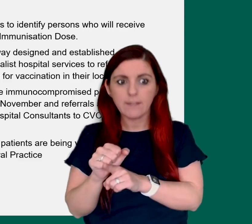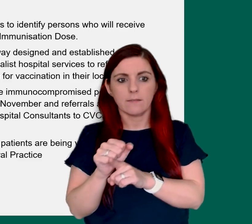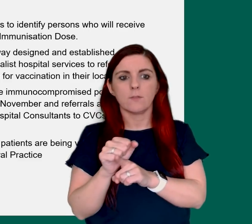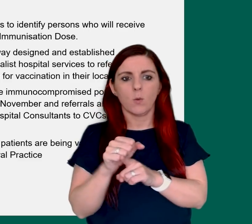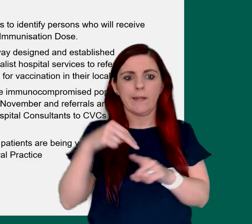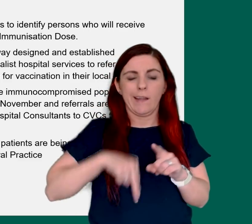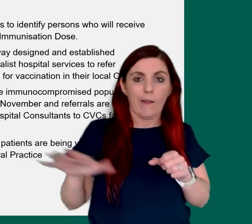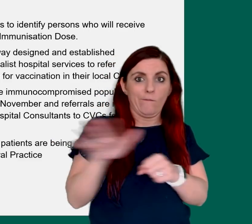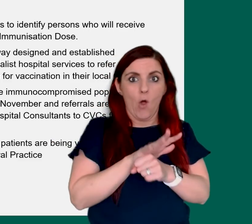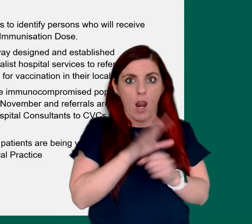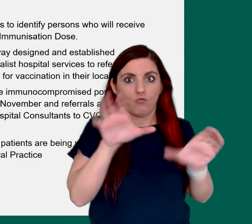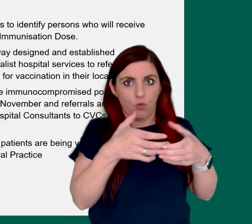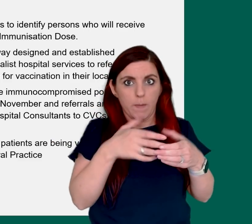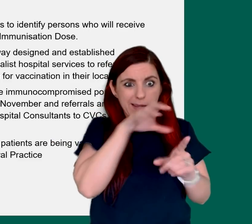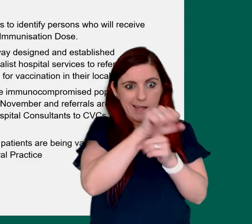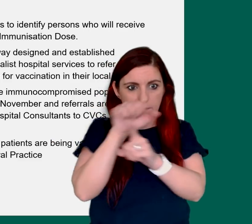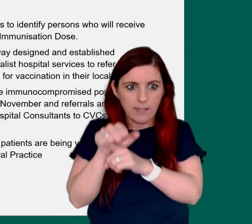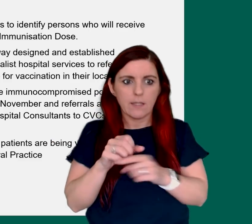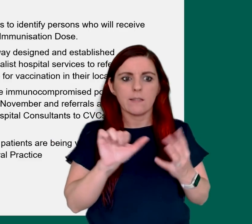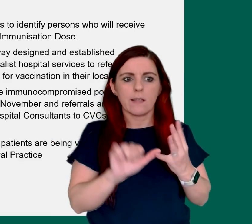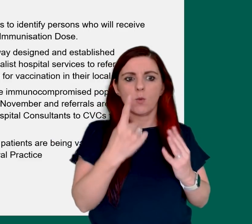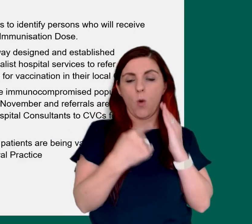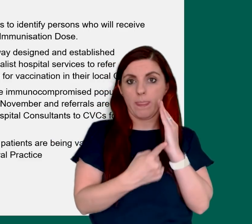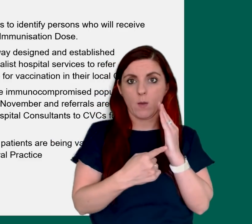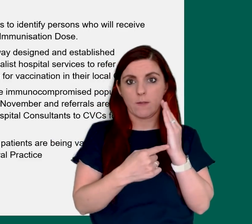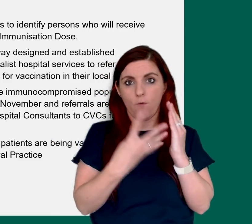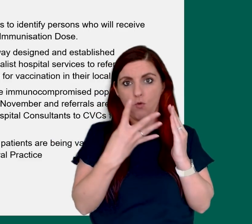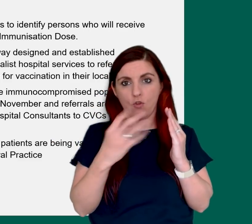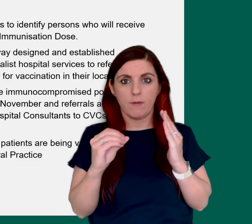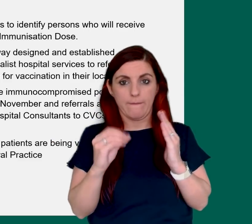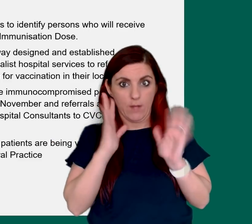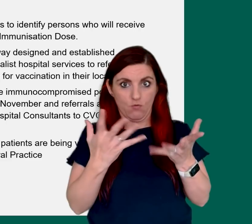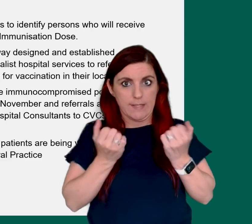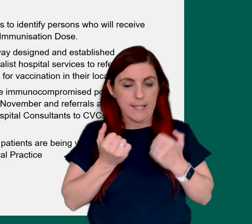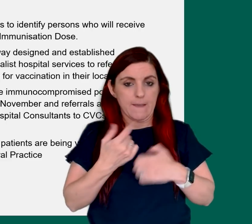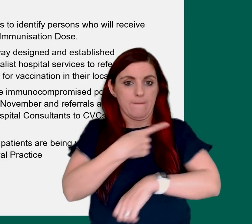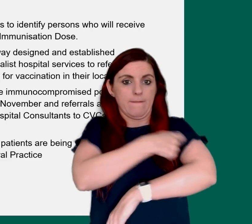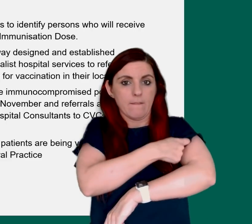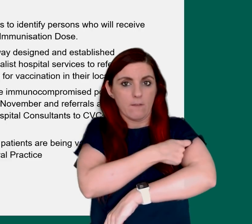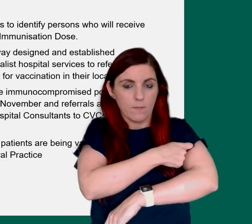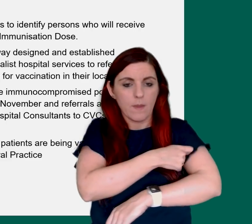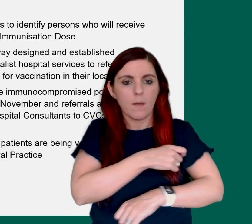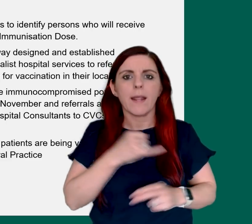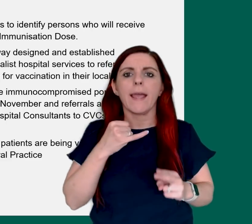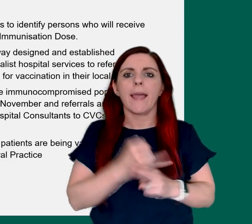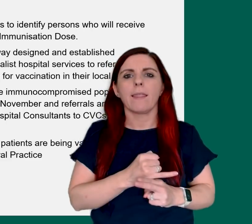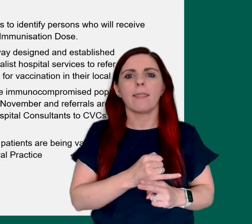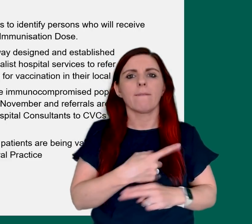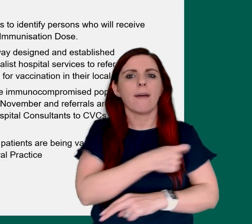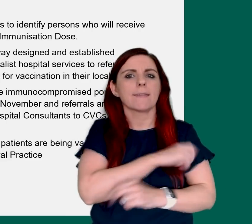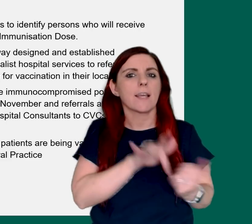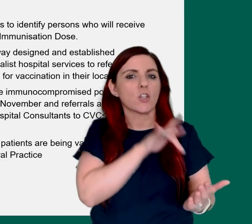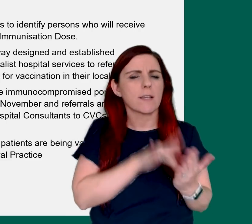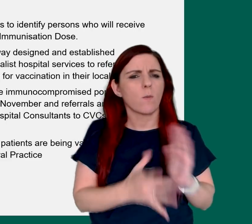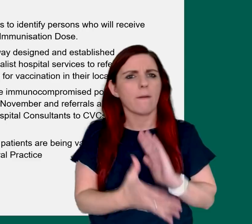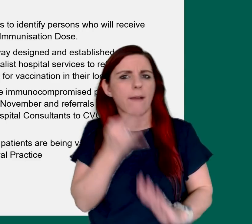full identification. 61,500 doses administered. And just to flag, in the CVCs or vaccination centres, we are finding